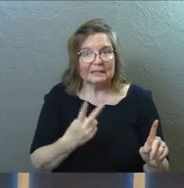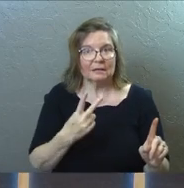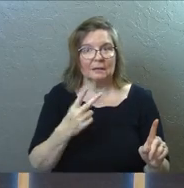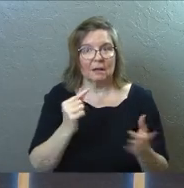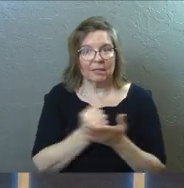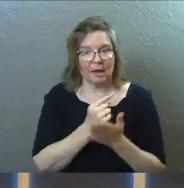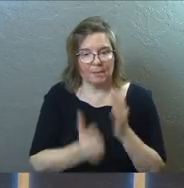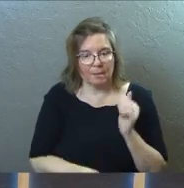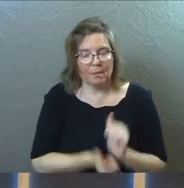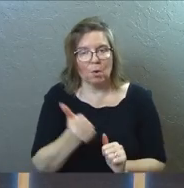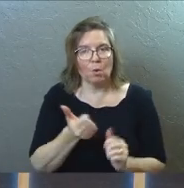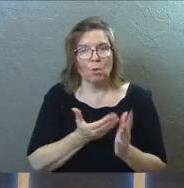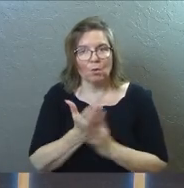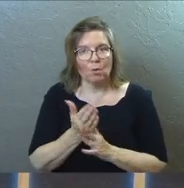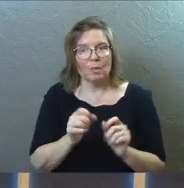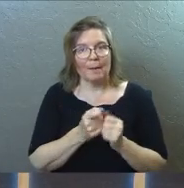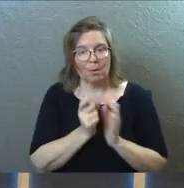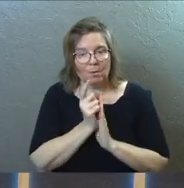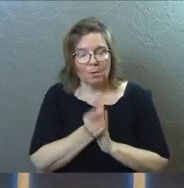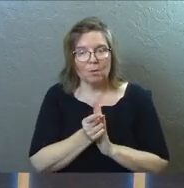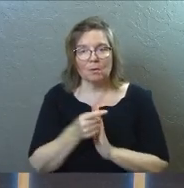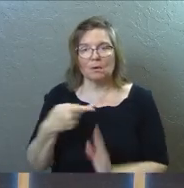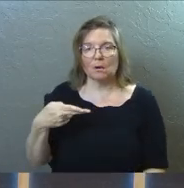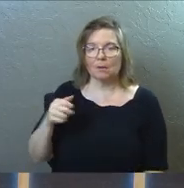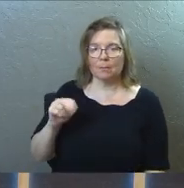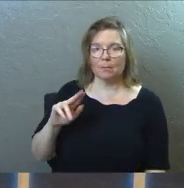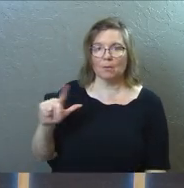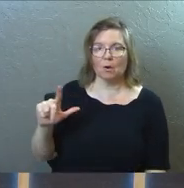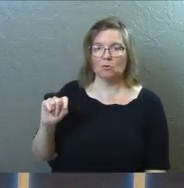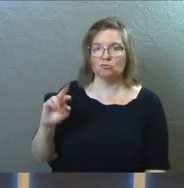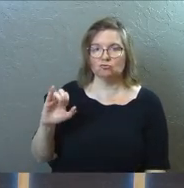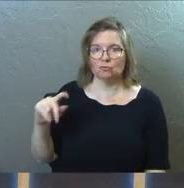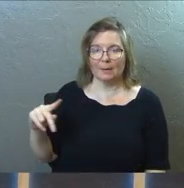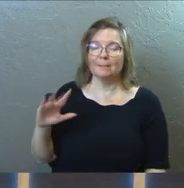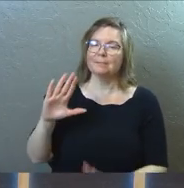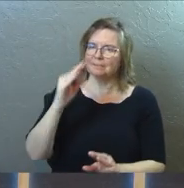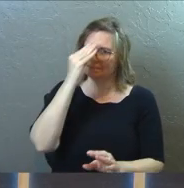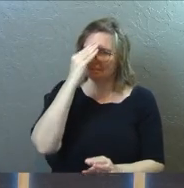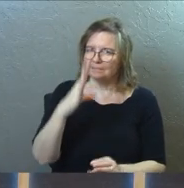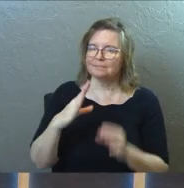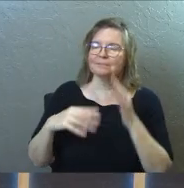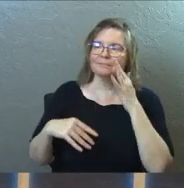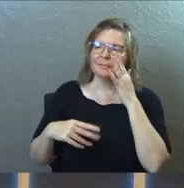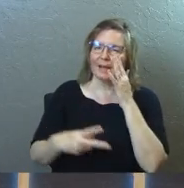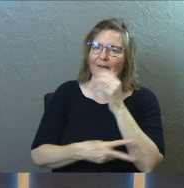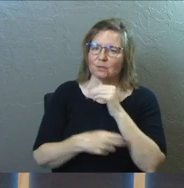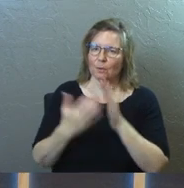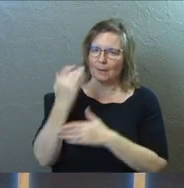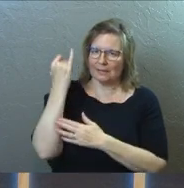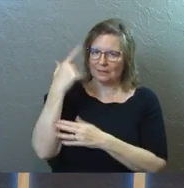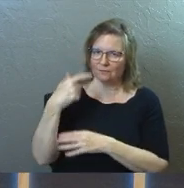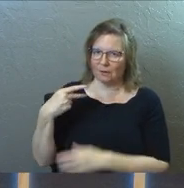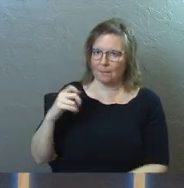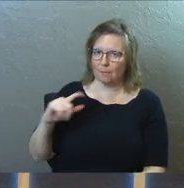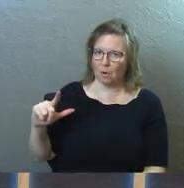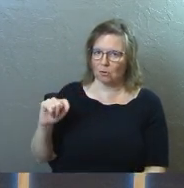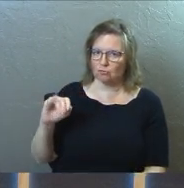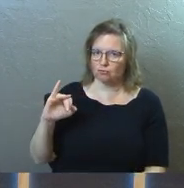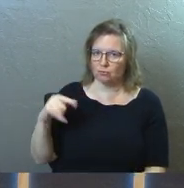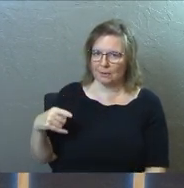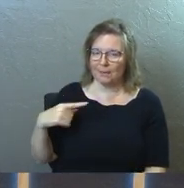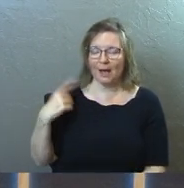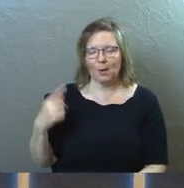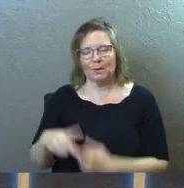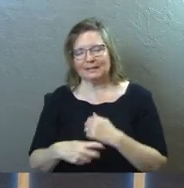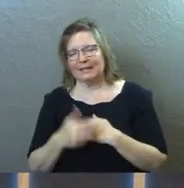most in the broken moments. Paul Tripp says it like this. And Paul Tripp, by the way, I've stolen some of my ideas from Paul Tripp today. I